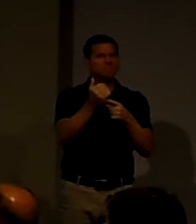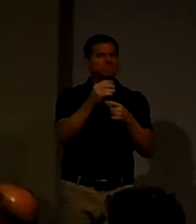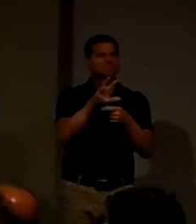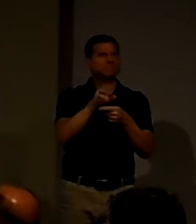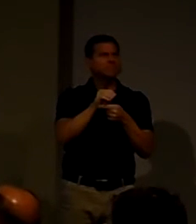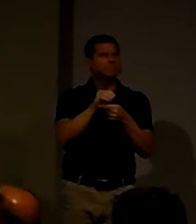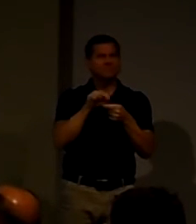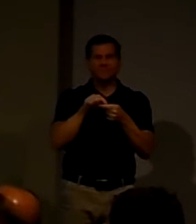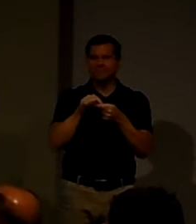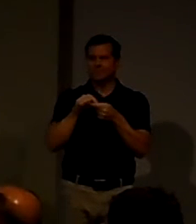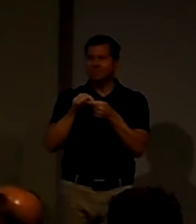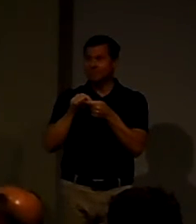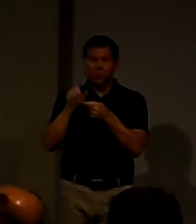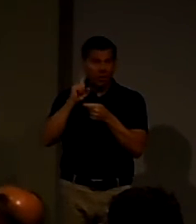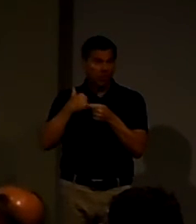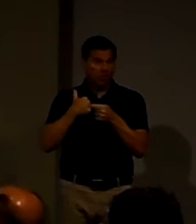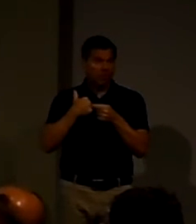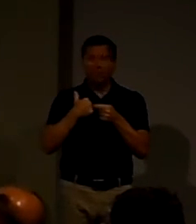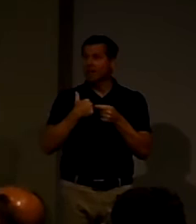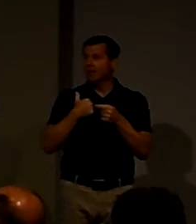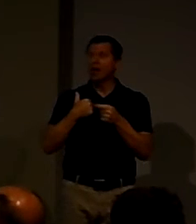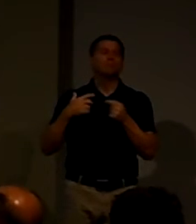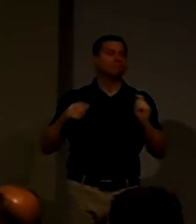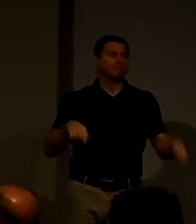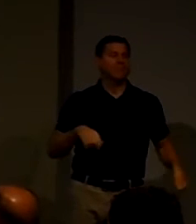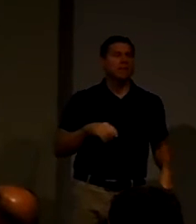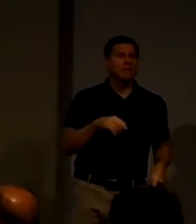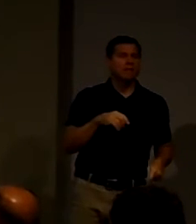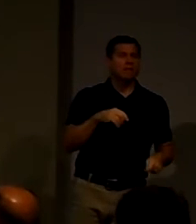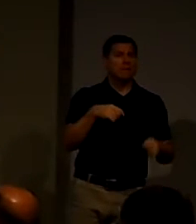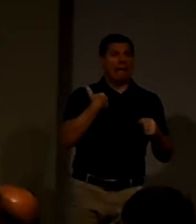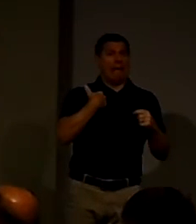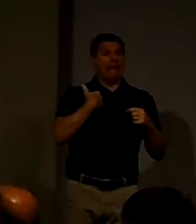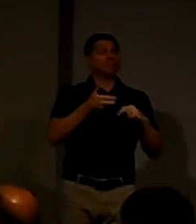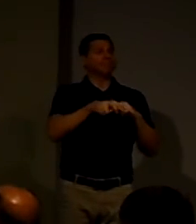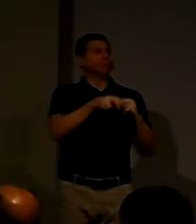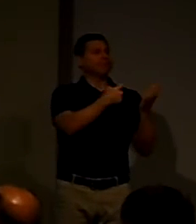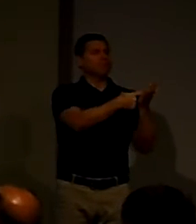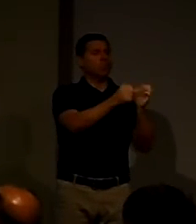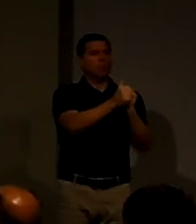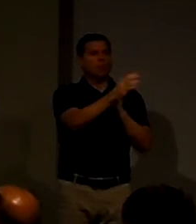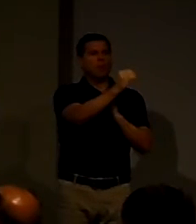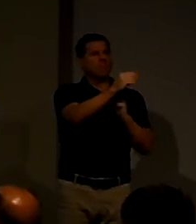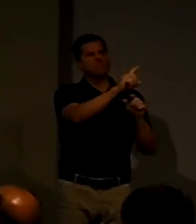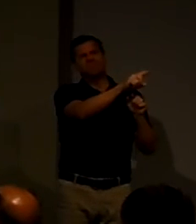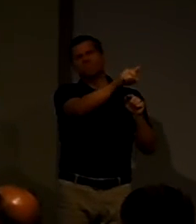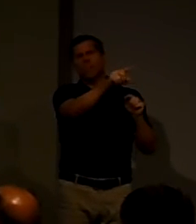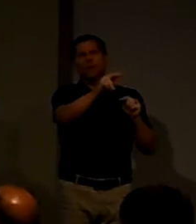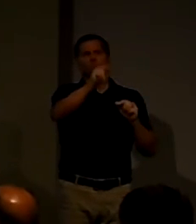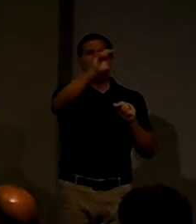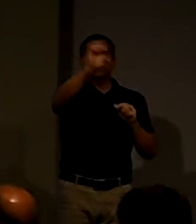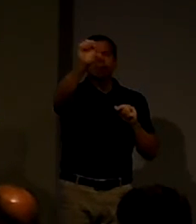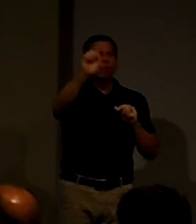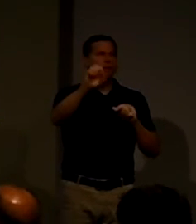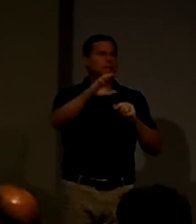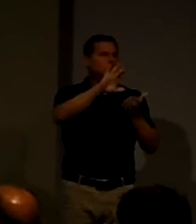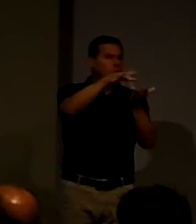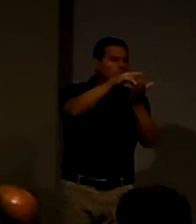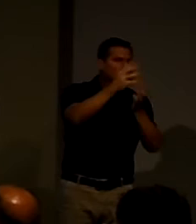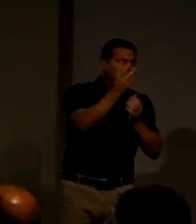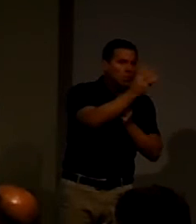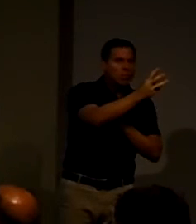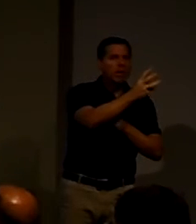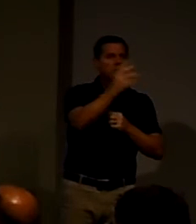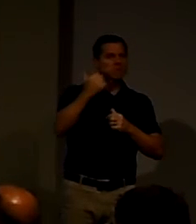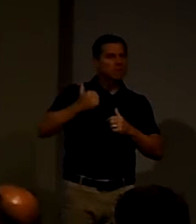hear me? Yeah. Okay. I talk to companies all the time, and all over the Northeast, the Midwest, Canada, about